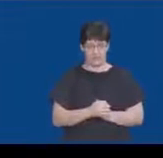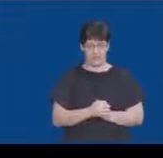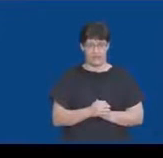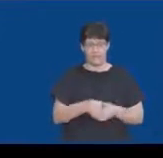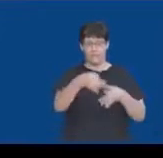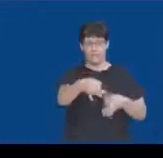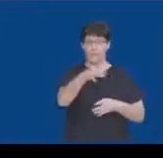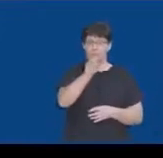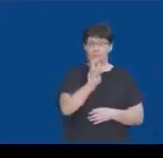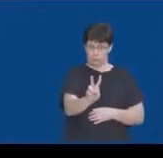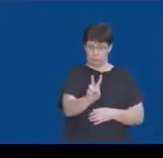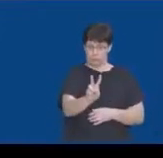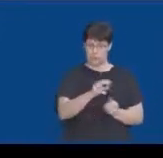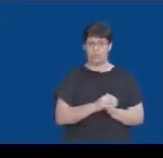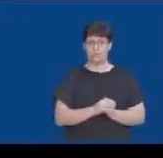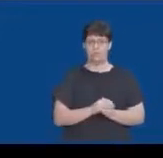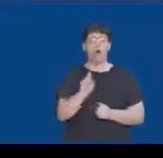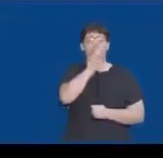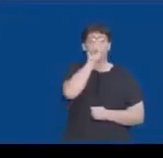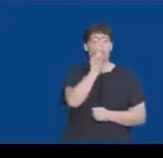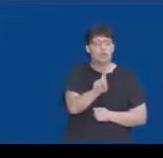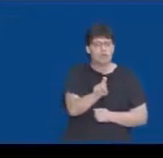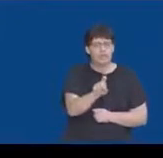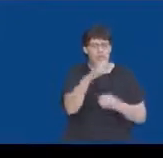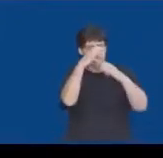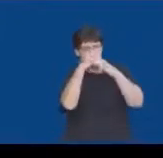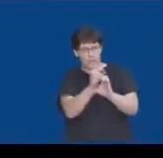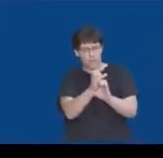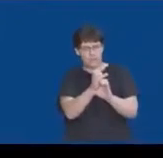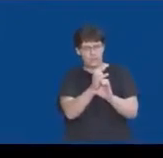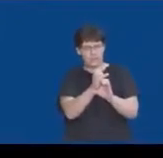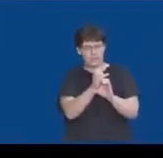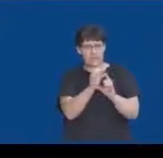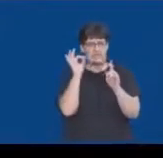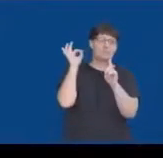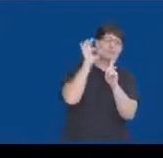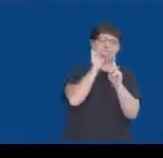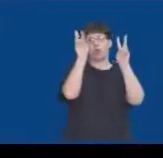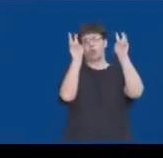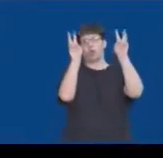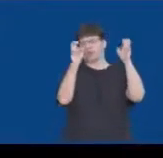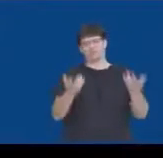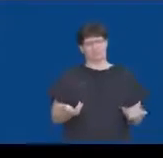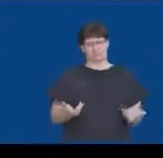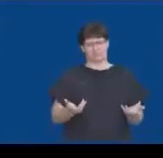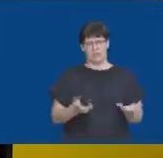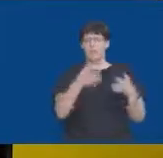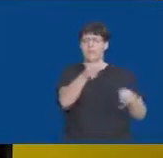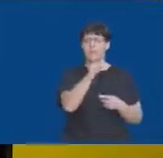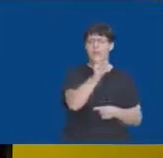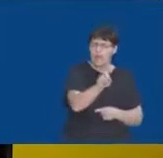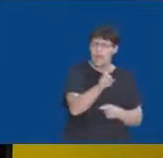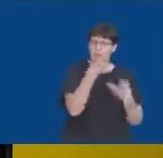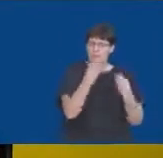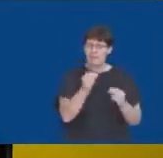In paper 2, the questions do not focus on a specific topic. Remember in paper 1, we had